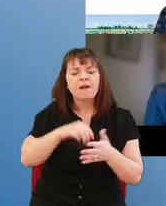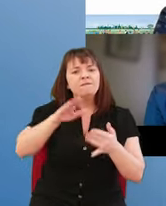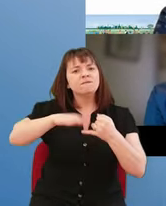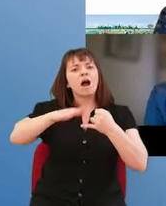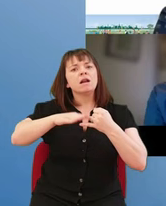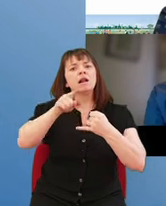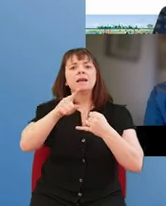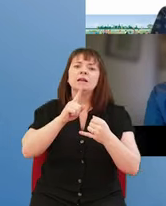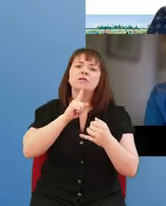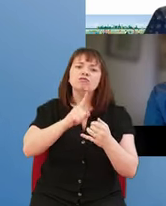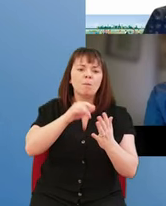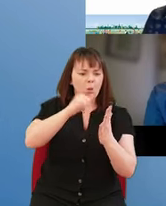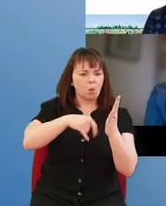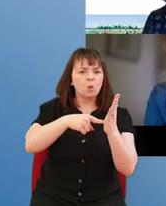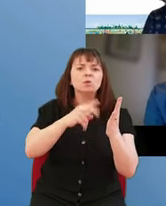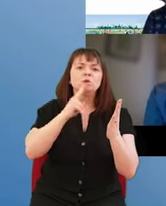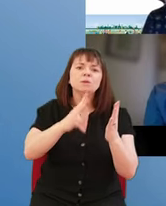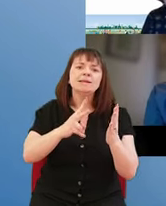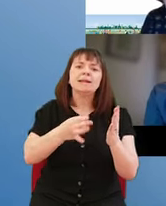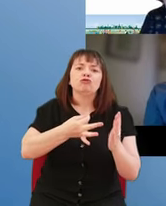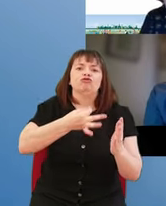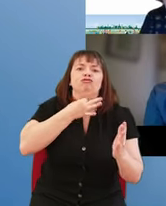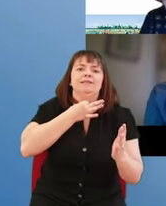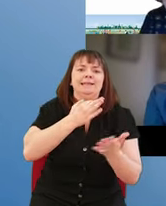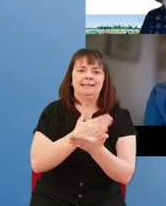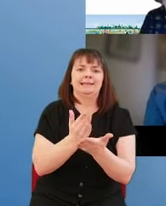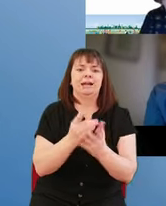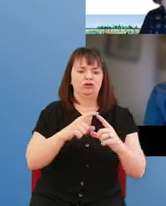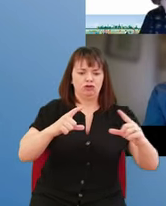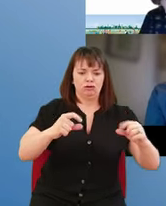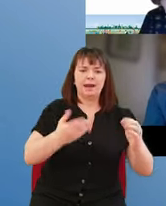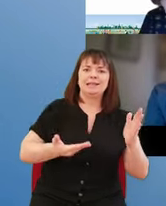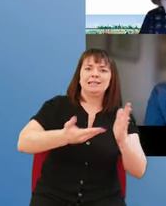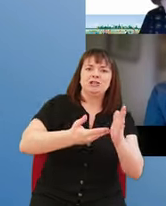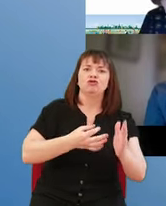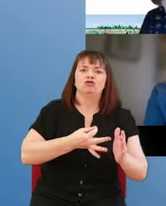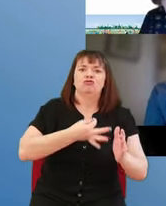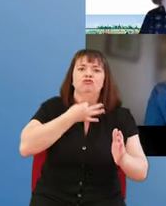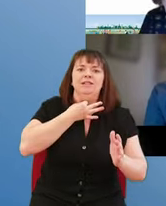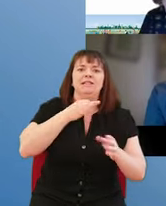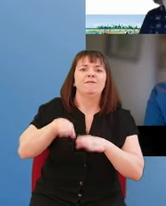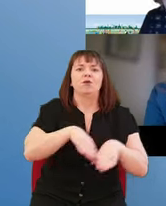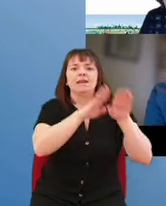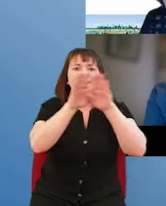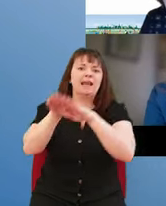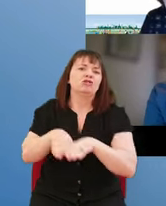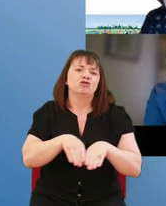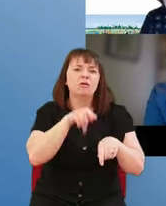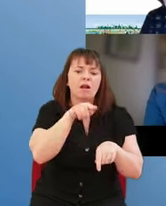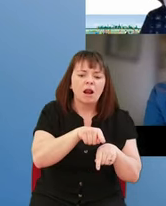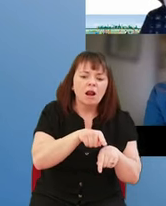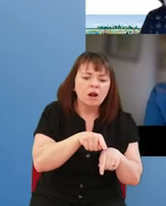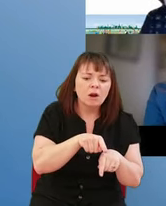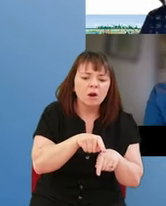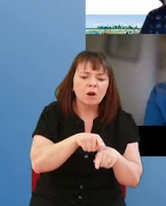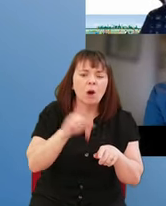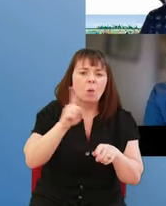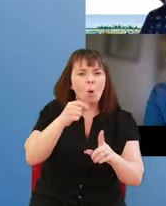could have on our prescribing finances going forward. So that was all I had in terms of summary. Are there any